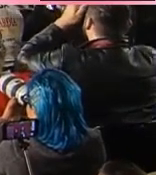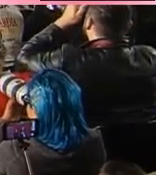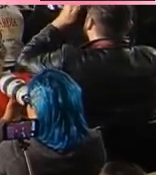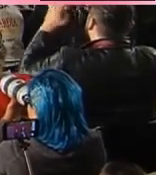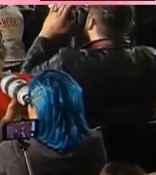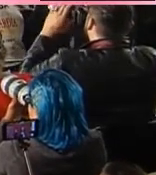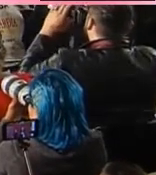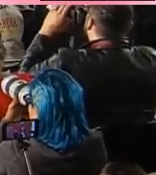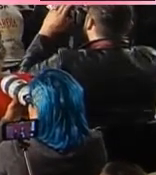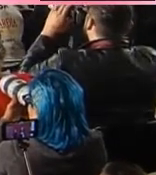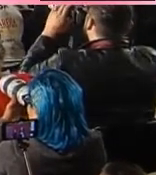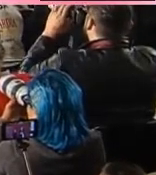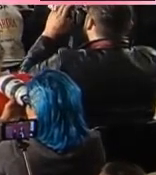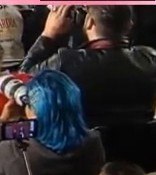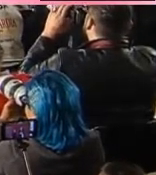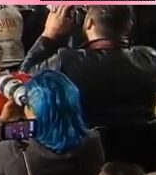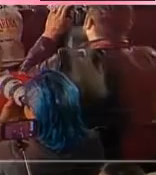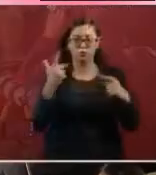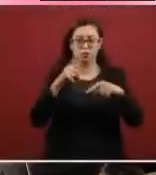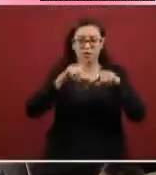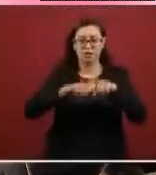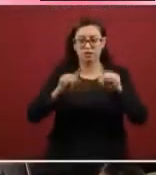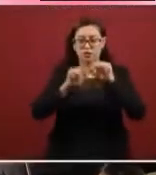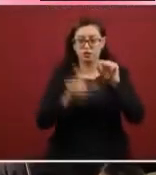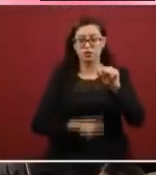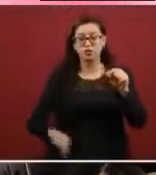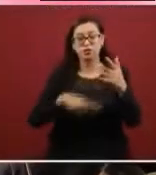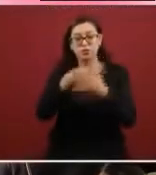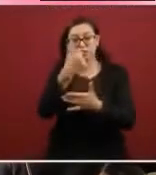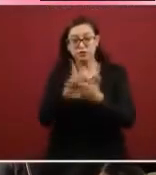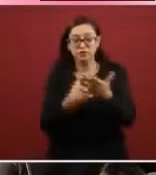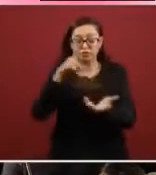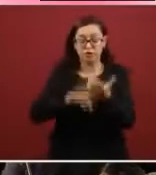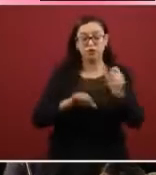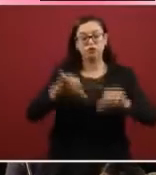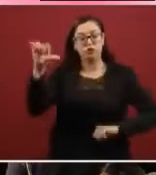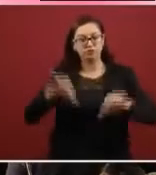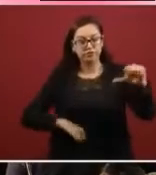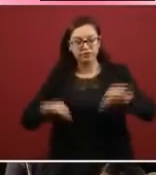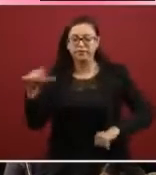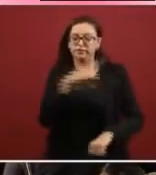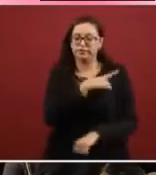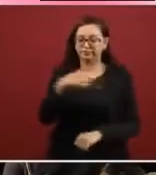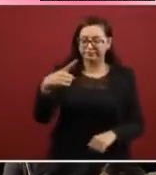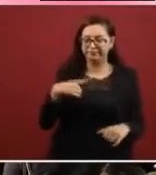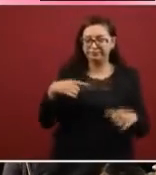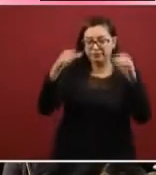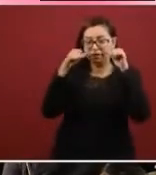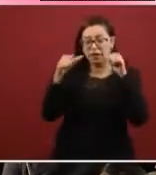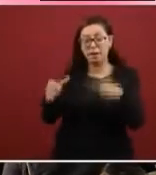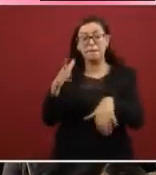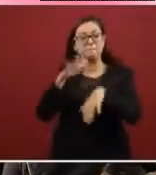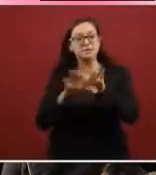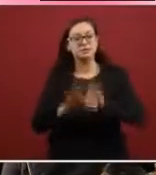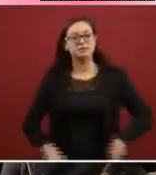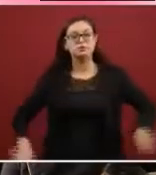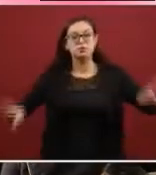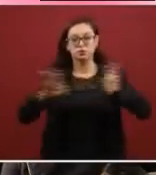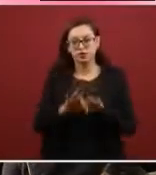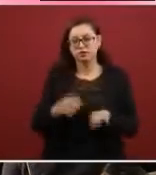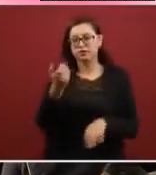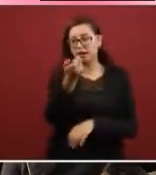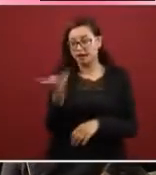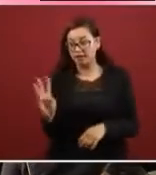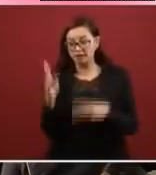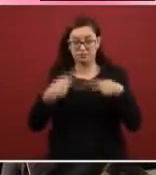le confiere, especialmente respecto a quienes desean estar, ingresar a nuestro país wish to enter